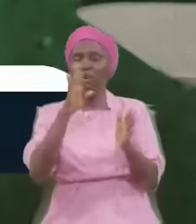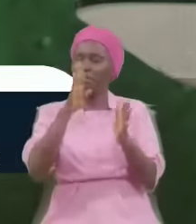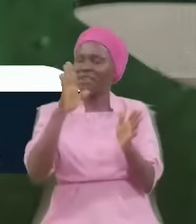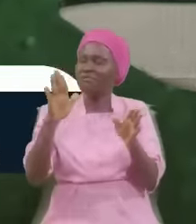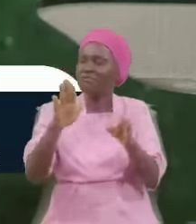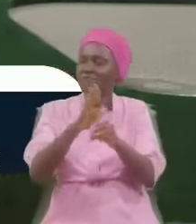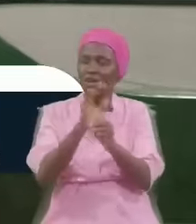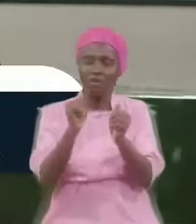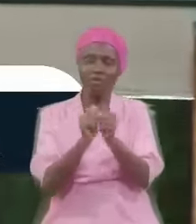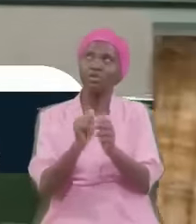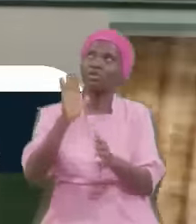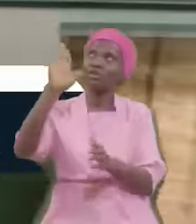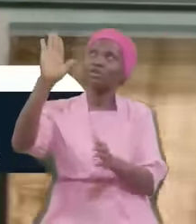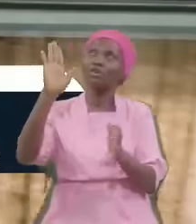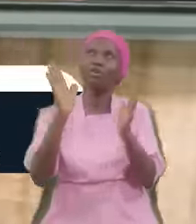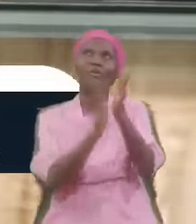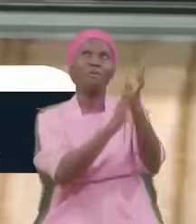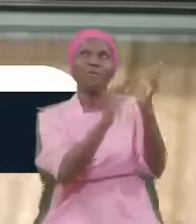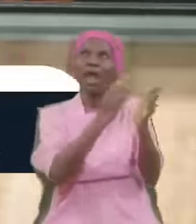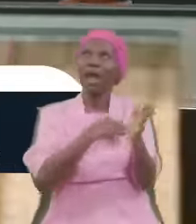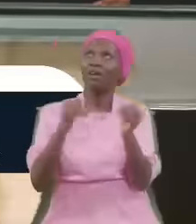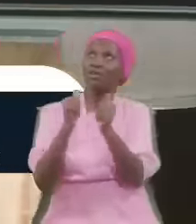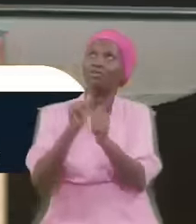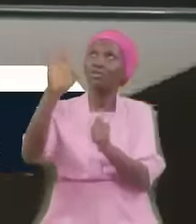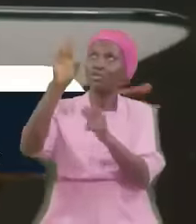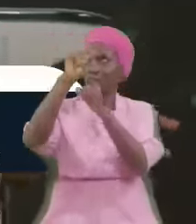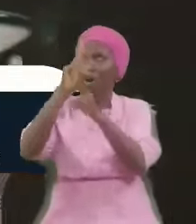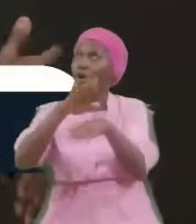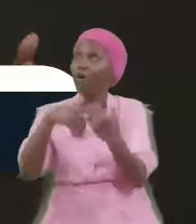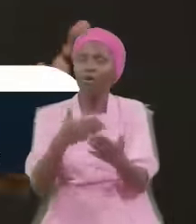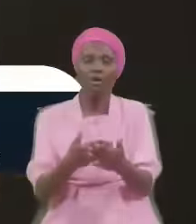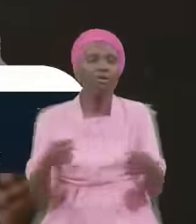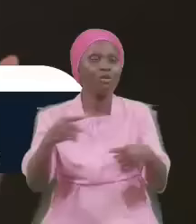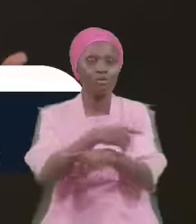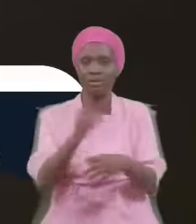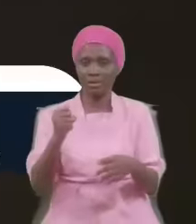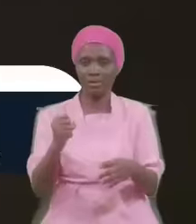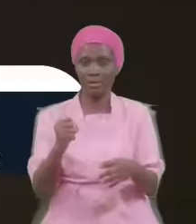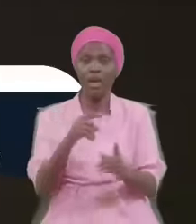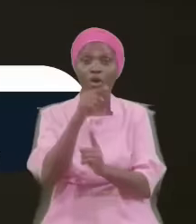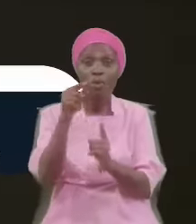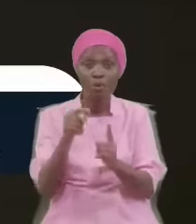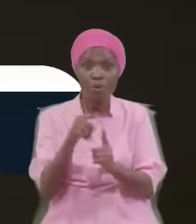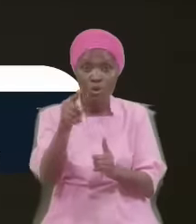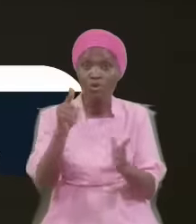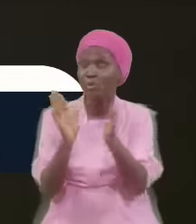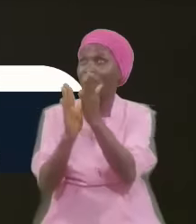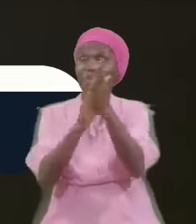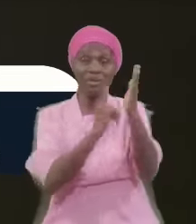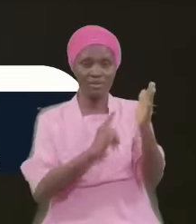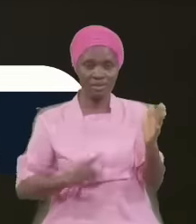praise and with thy honor. All the day when you praise the Lord, he inhabits